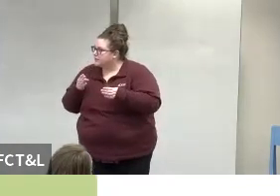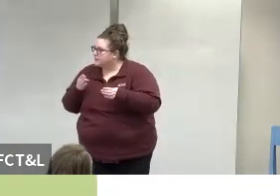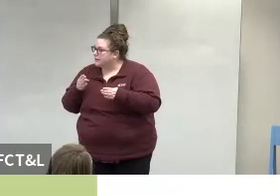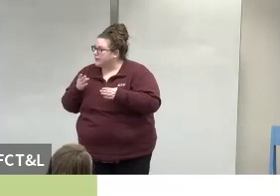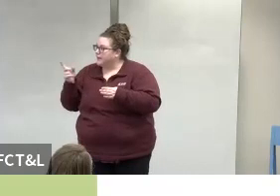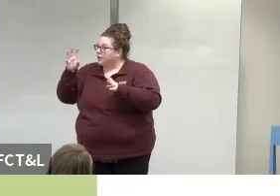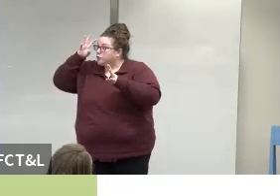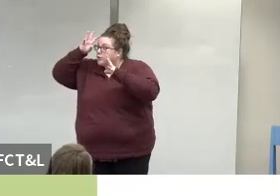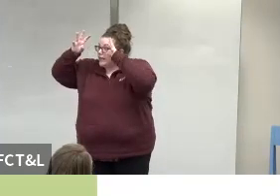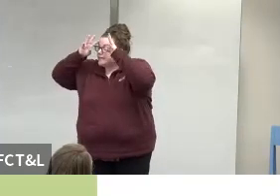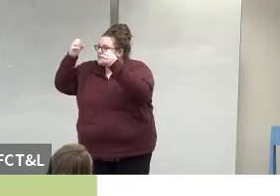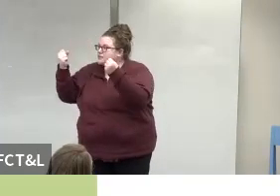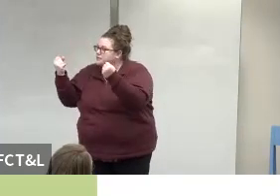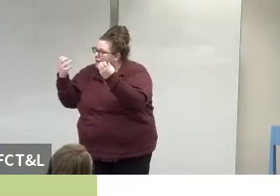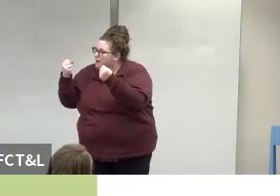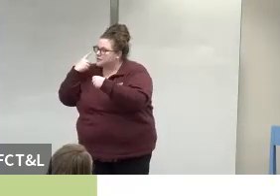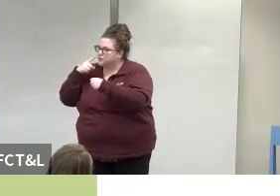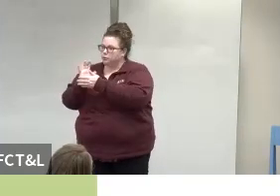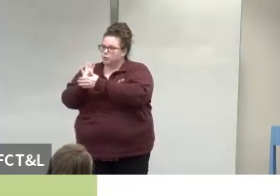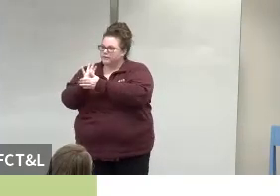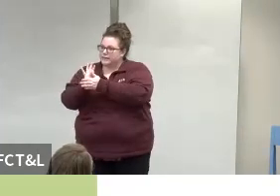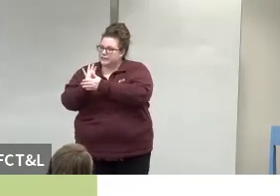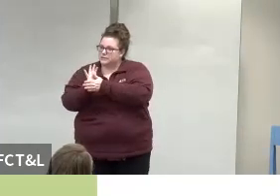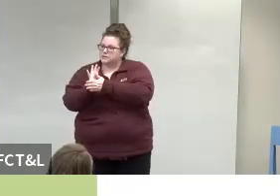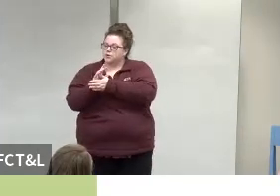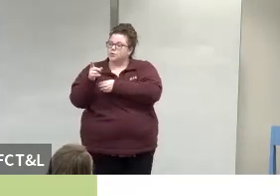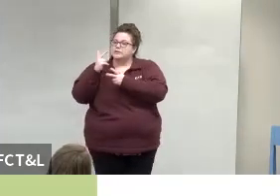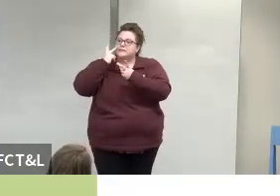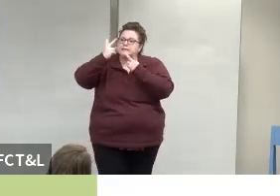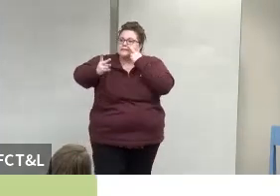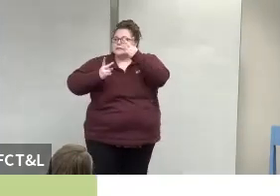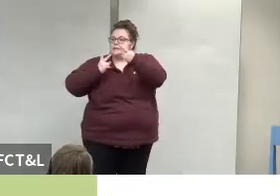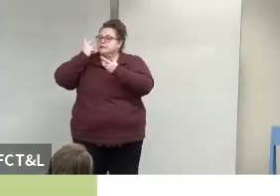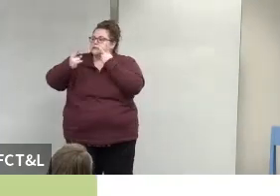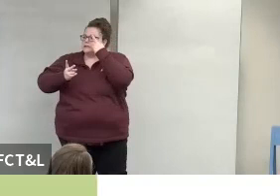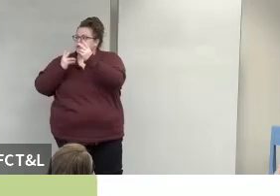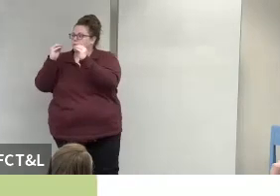deaf actor that is performing that movie that created the signs for the movie.